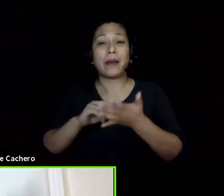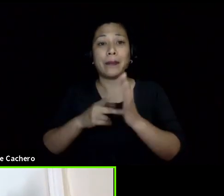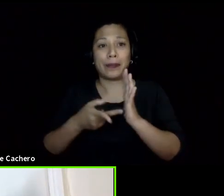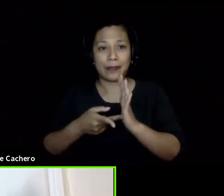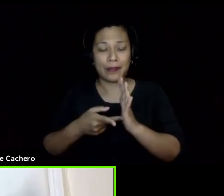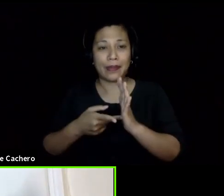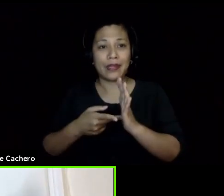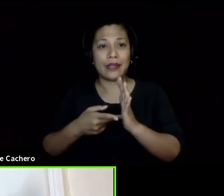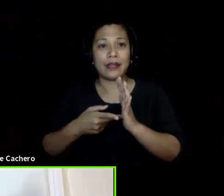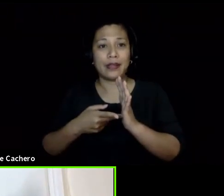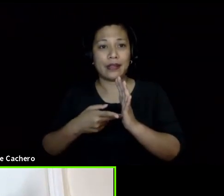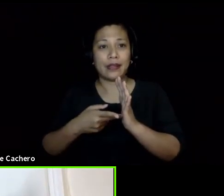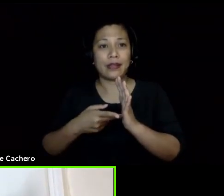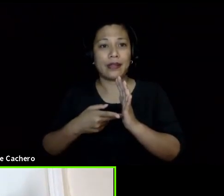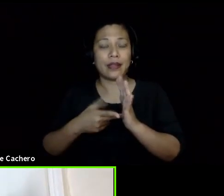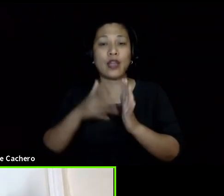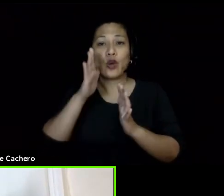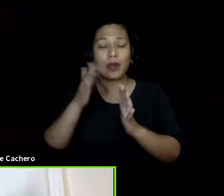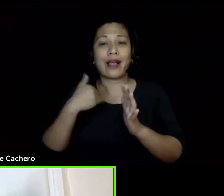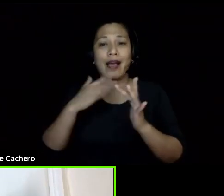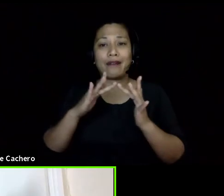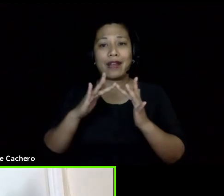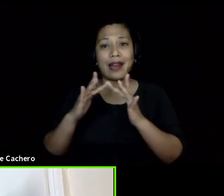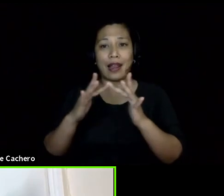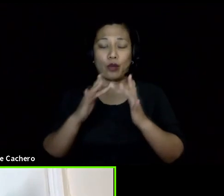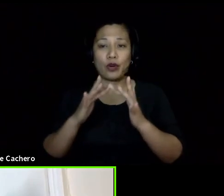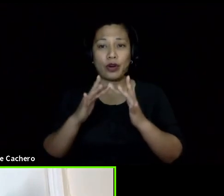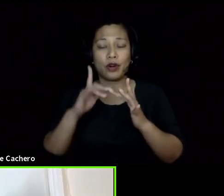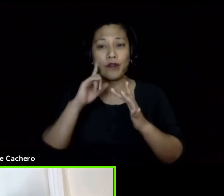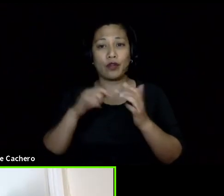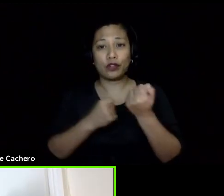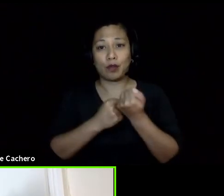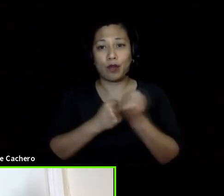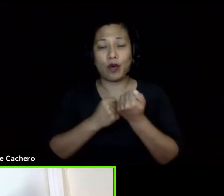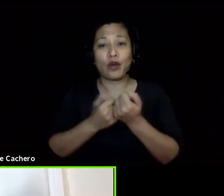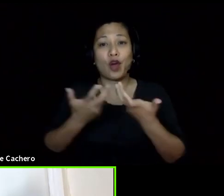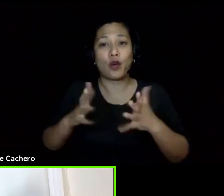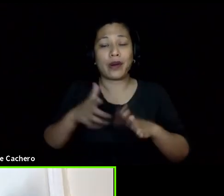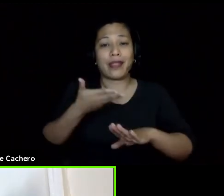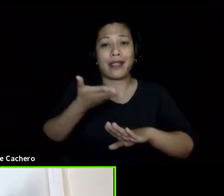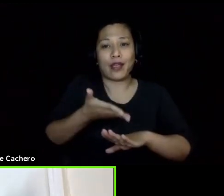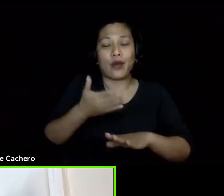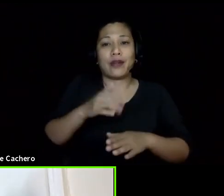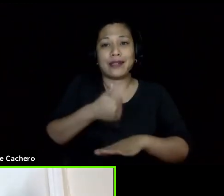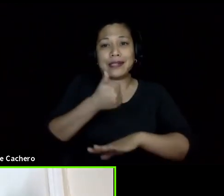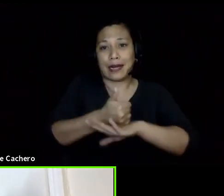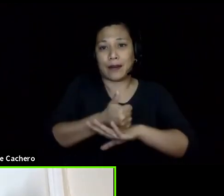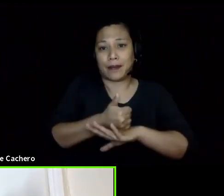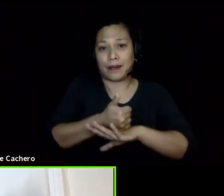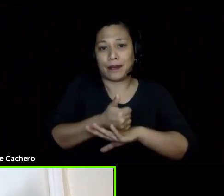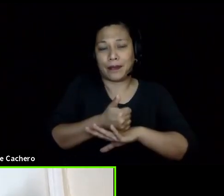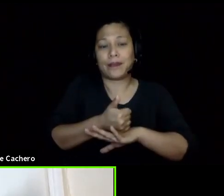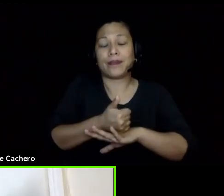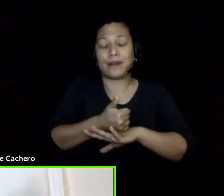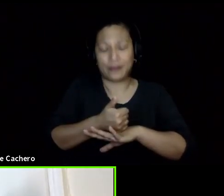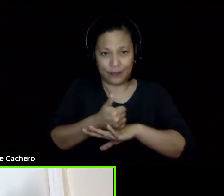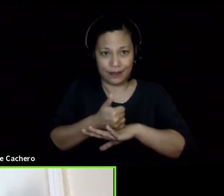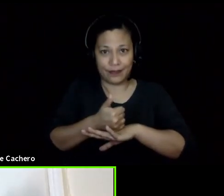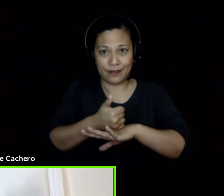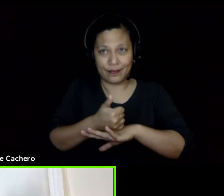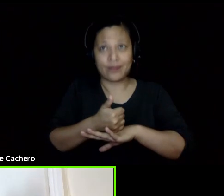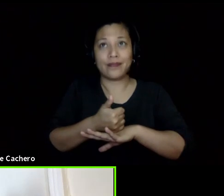already be a network of informal support that is created once these individuals